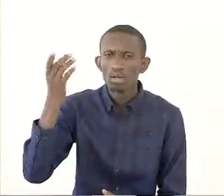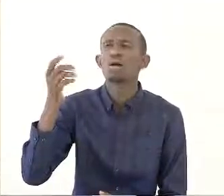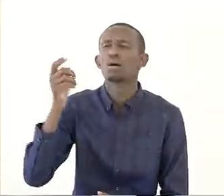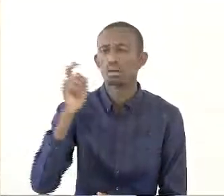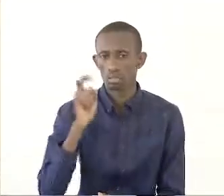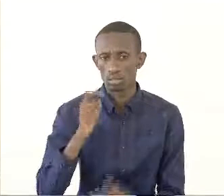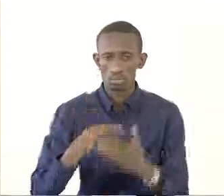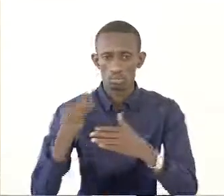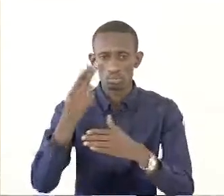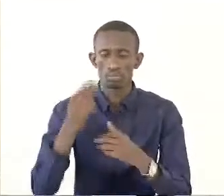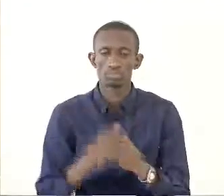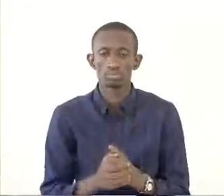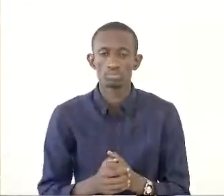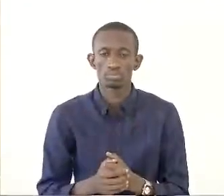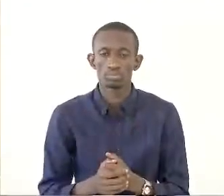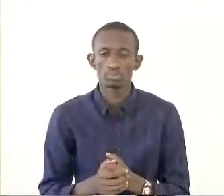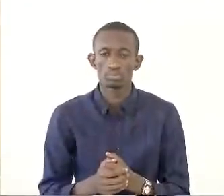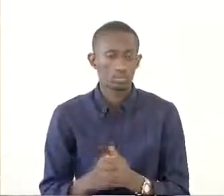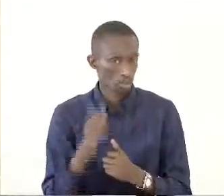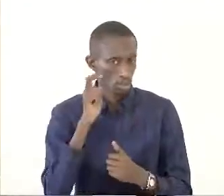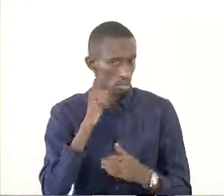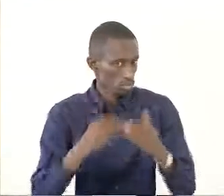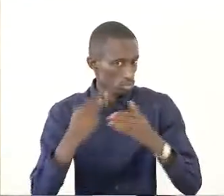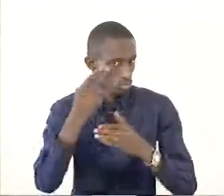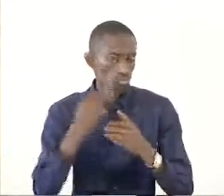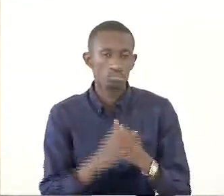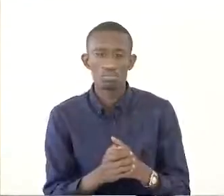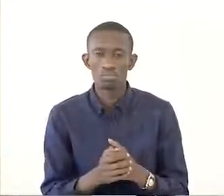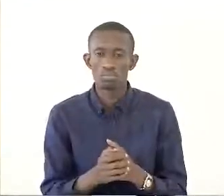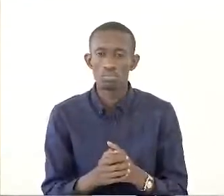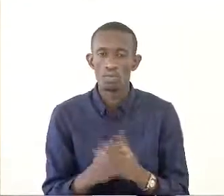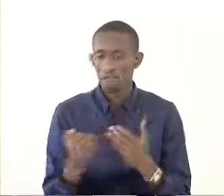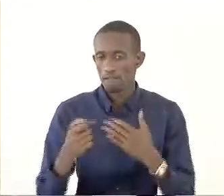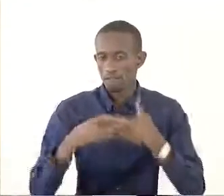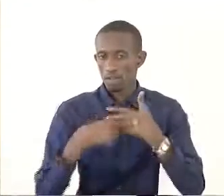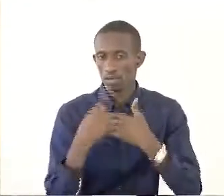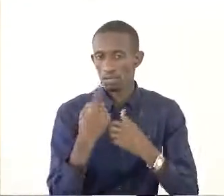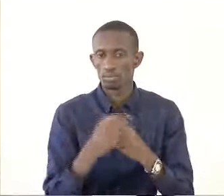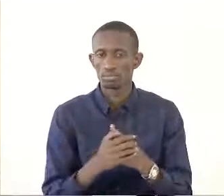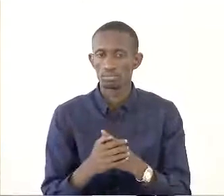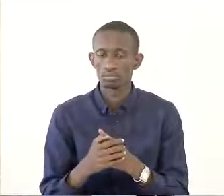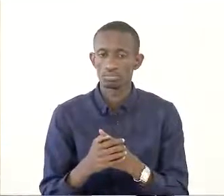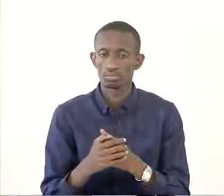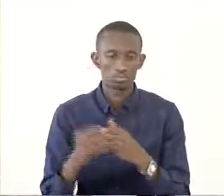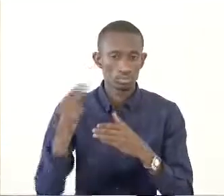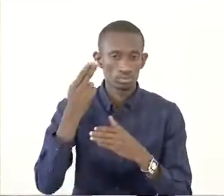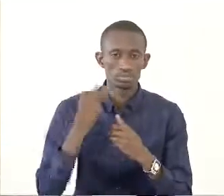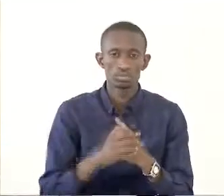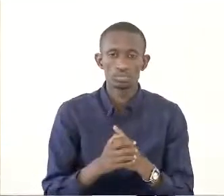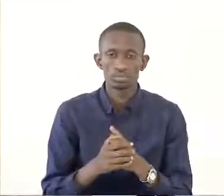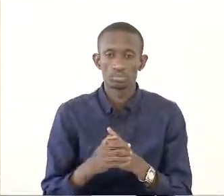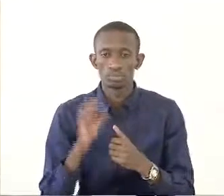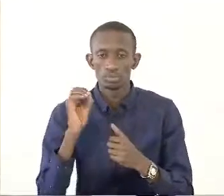squared. X squared. For x squared, we have now negative 1 squared. That is 1. Here we have